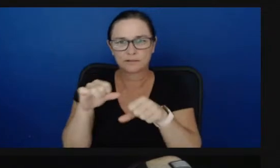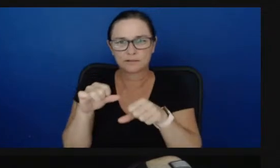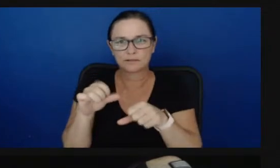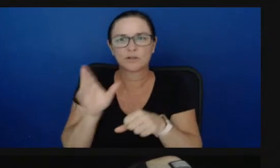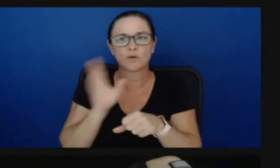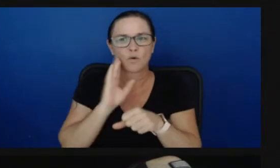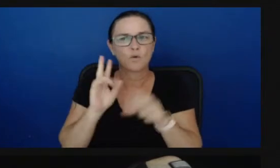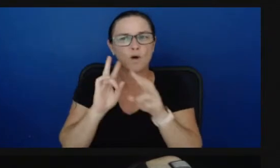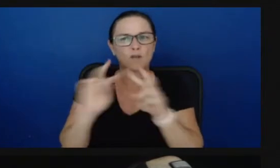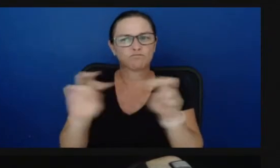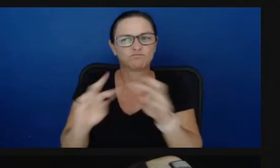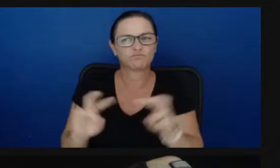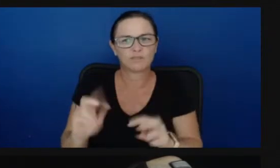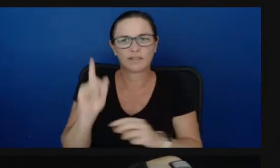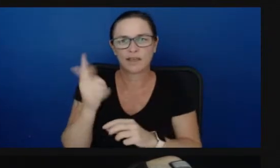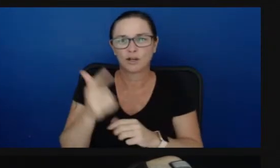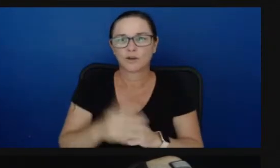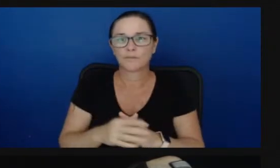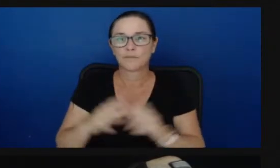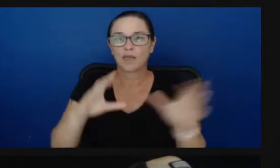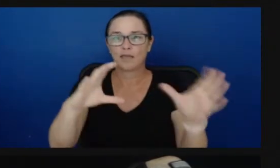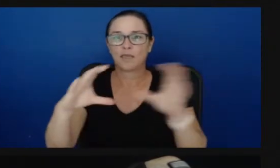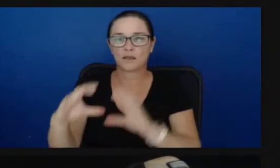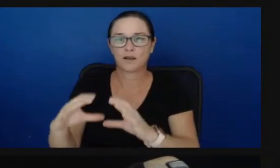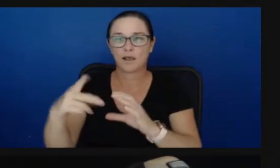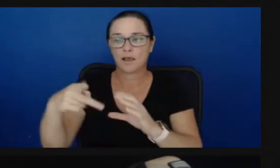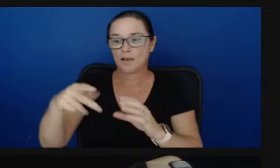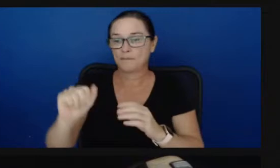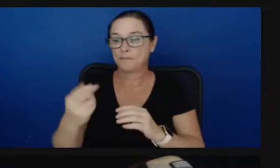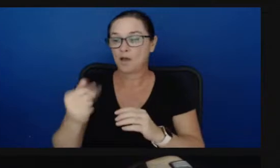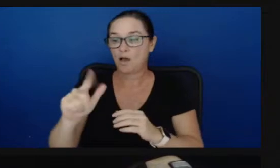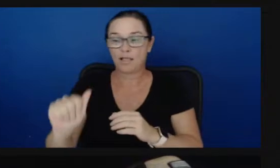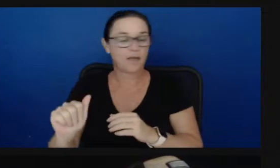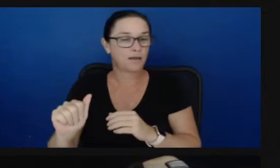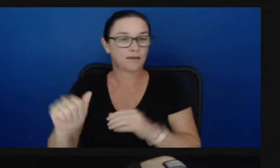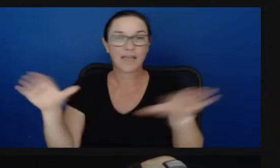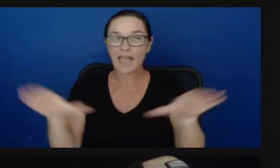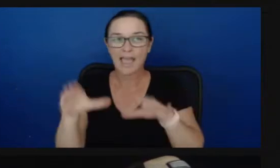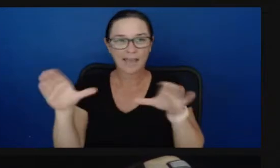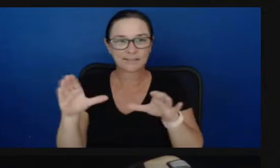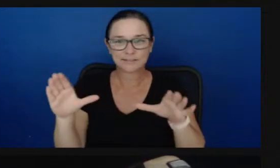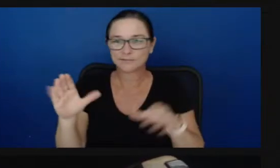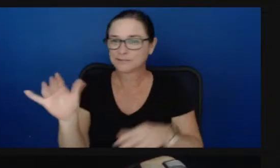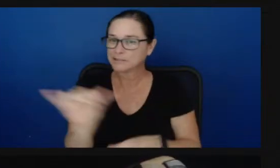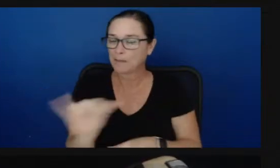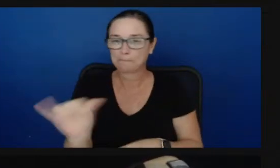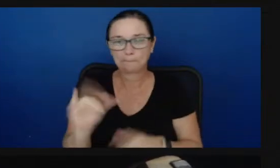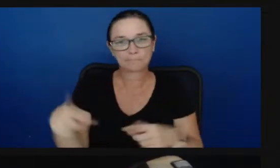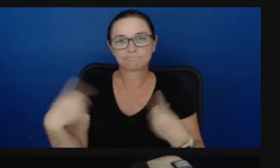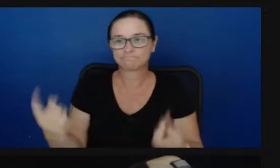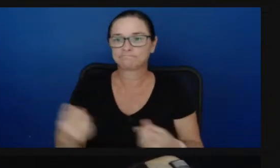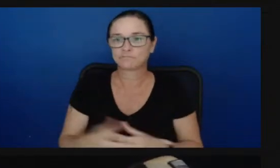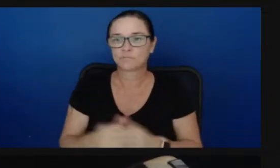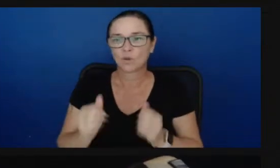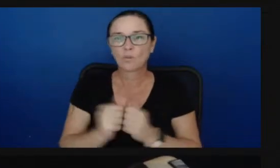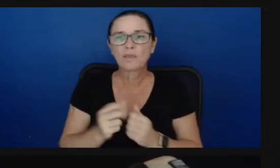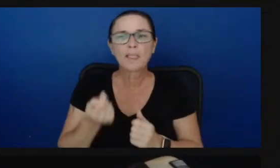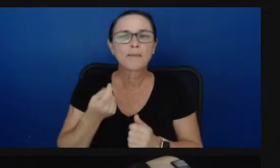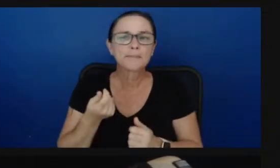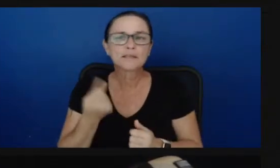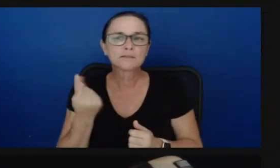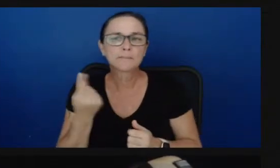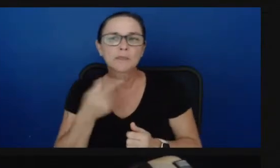on. Down here is our Pahala cluster, still active as usual, with a little curiosity we'll talk about.